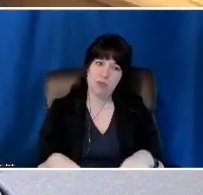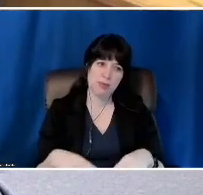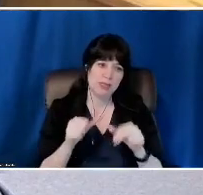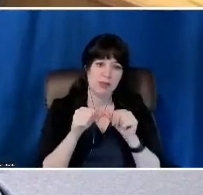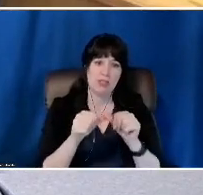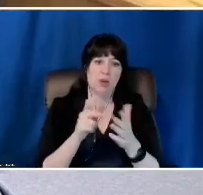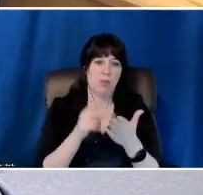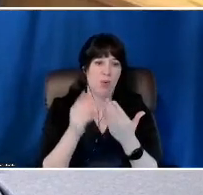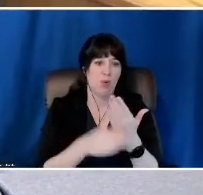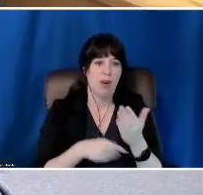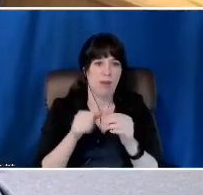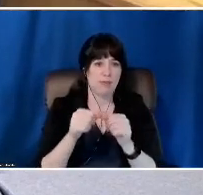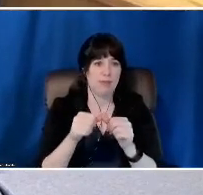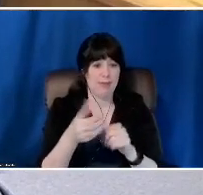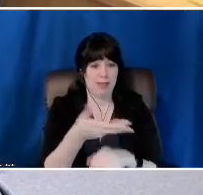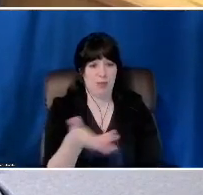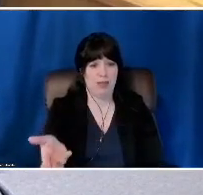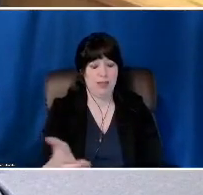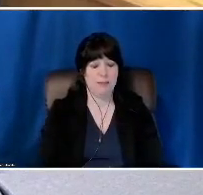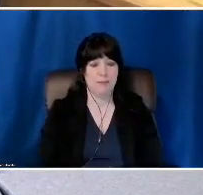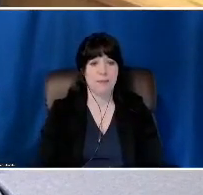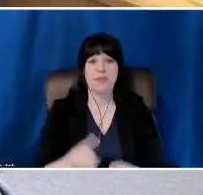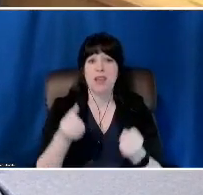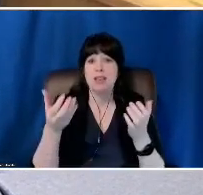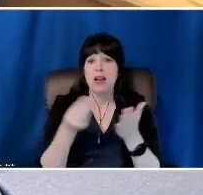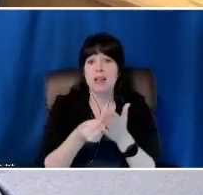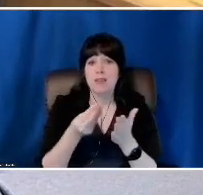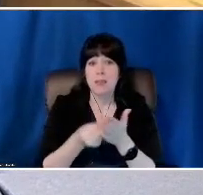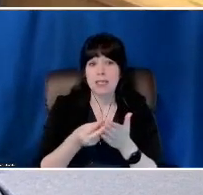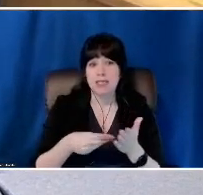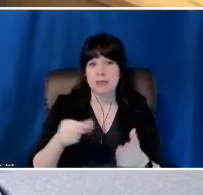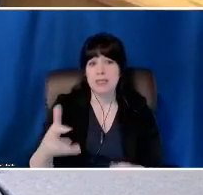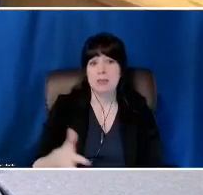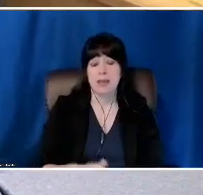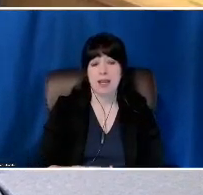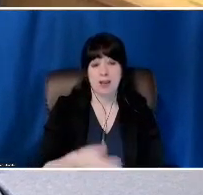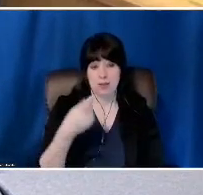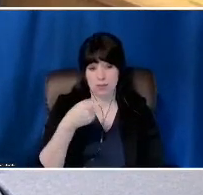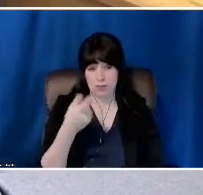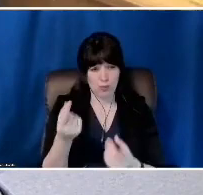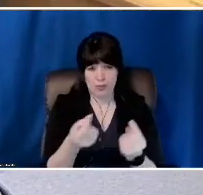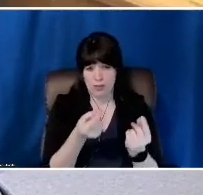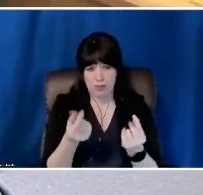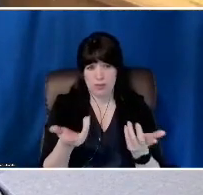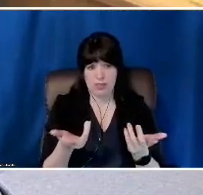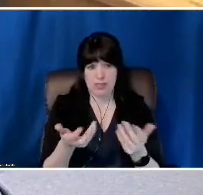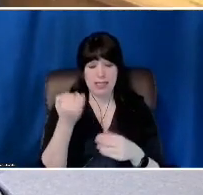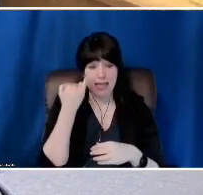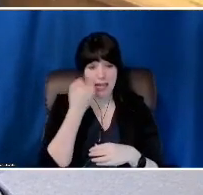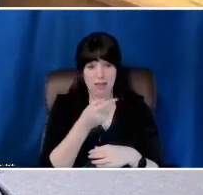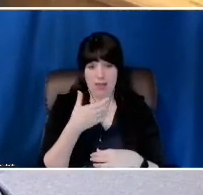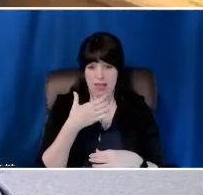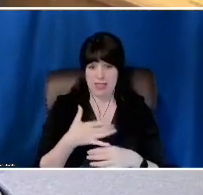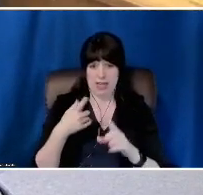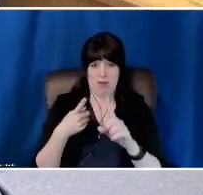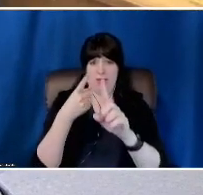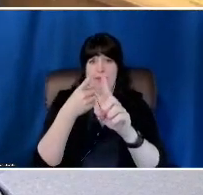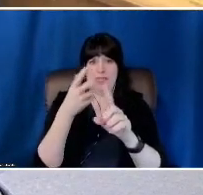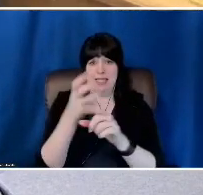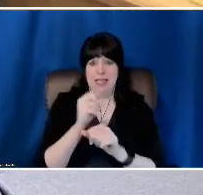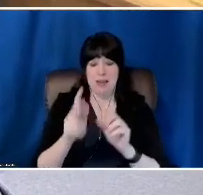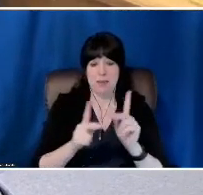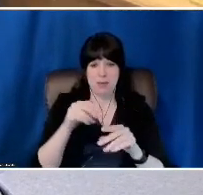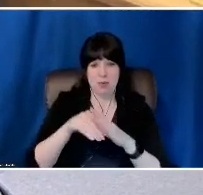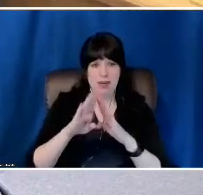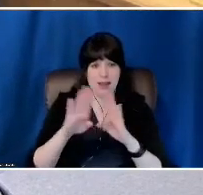which perpetuate it. A lot of money is being spent. What is it actually doing? If the desired outcome is to get folks housed,